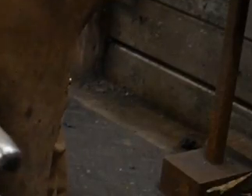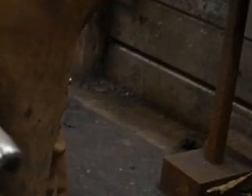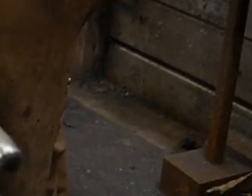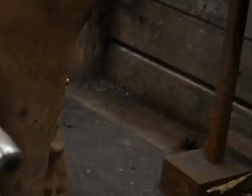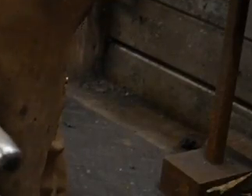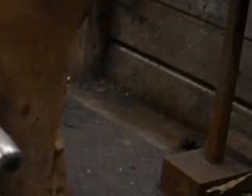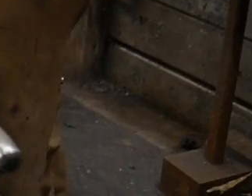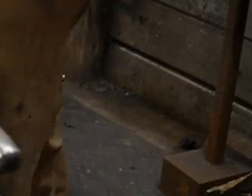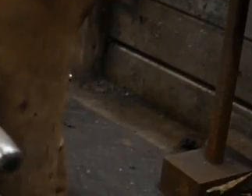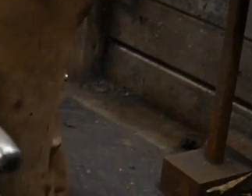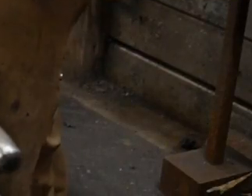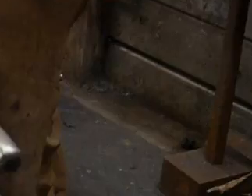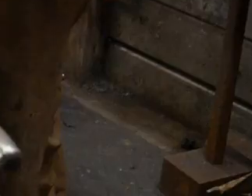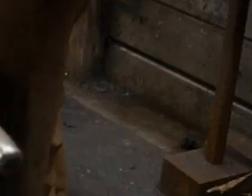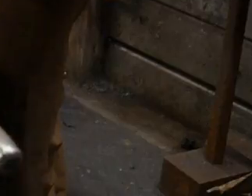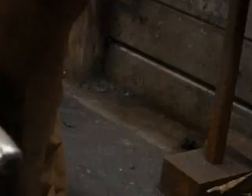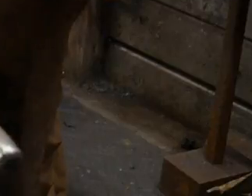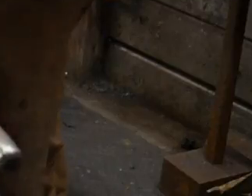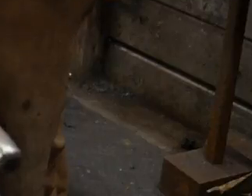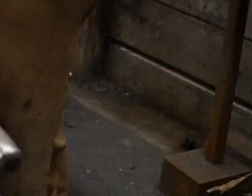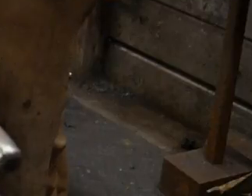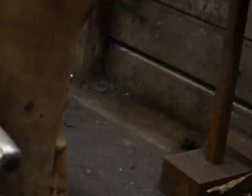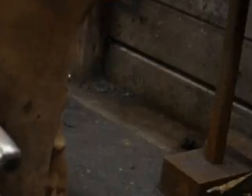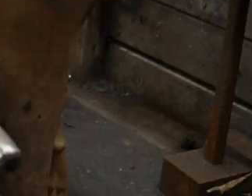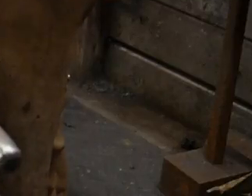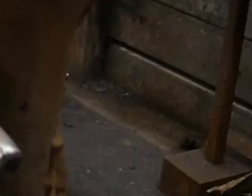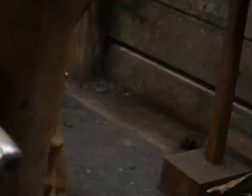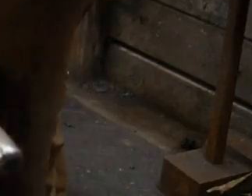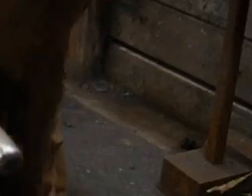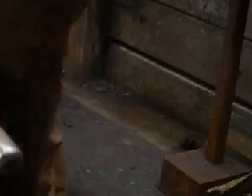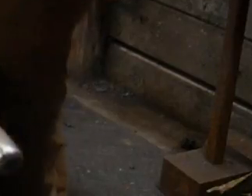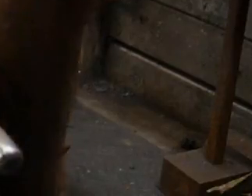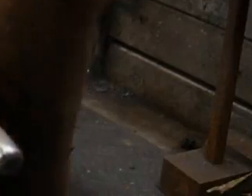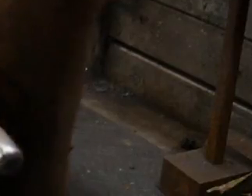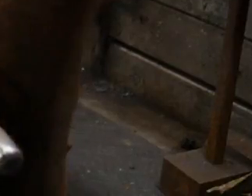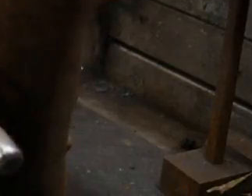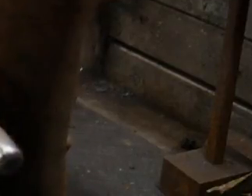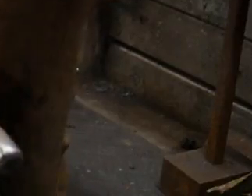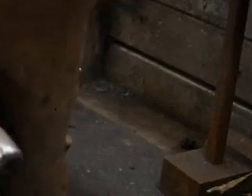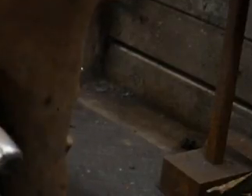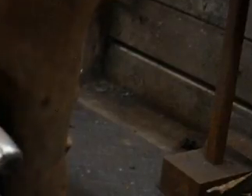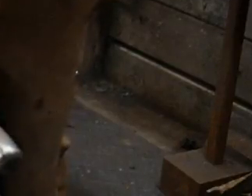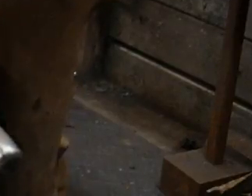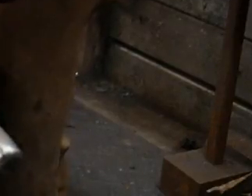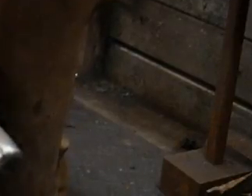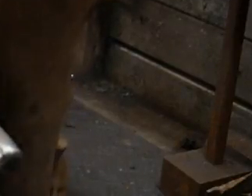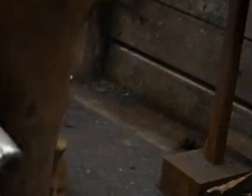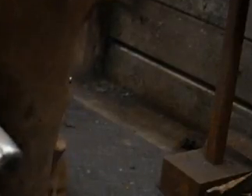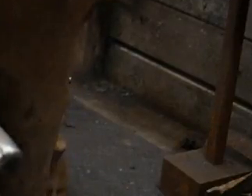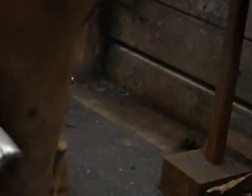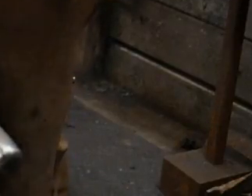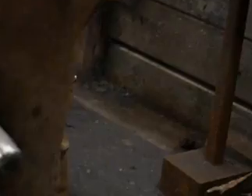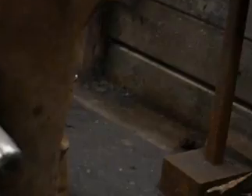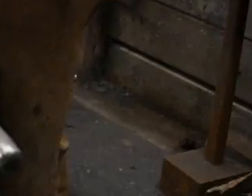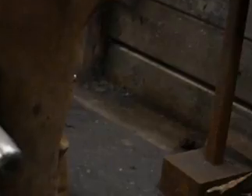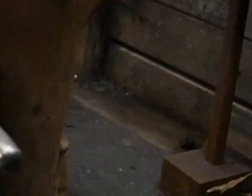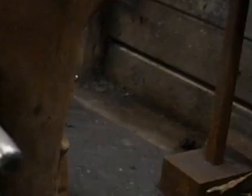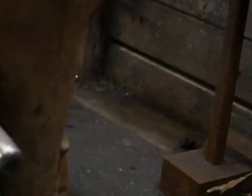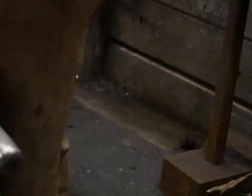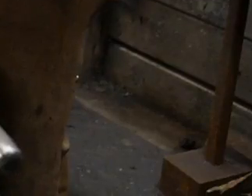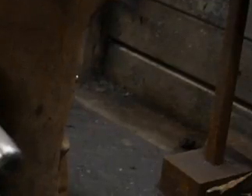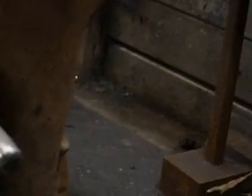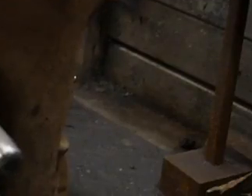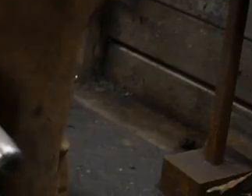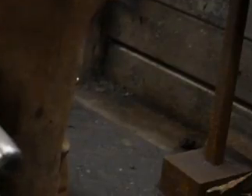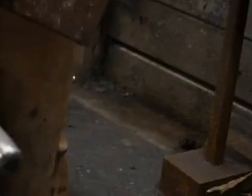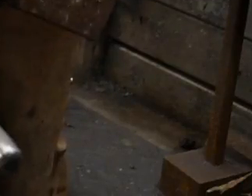close. So this here, okay, this is kind of what the frame was made out of. This is what you would see just kind of like